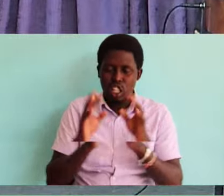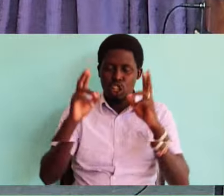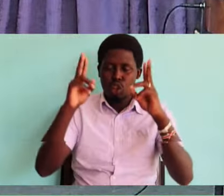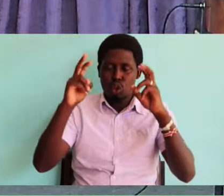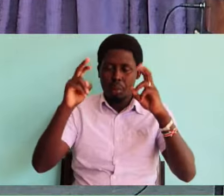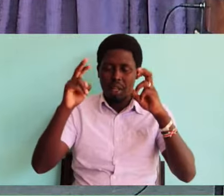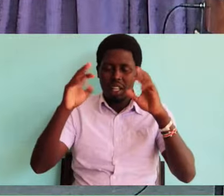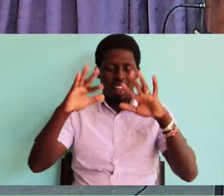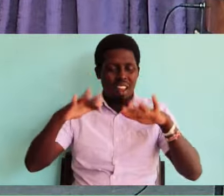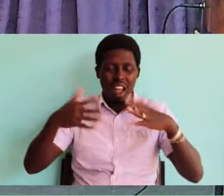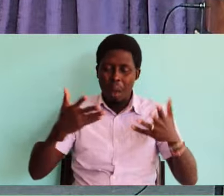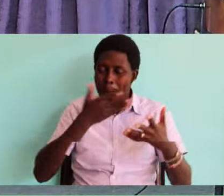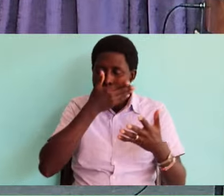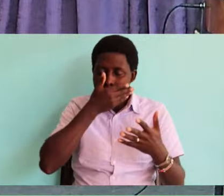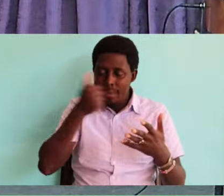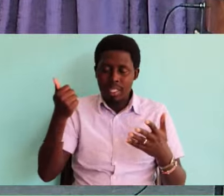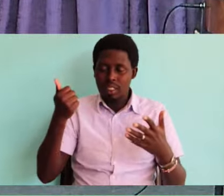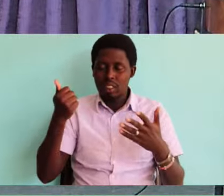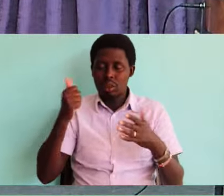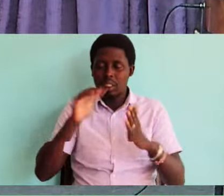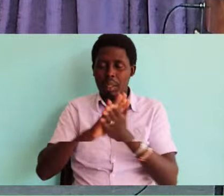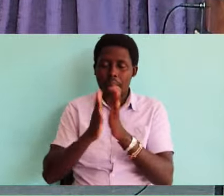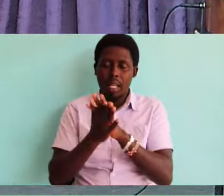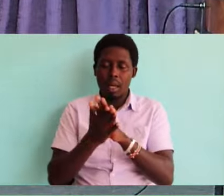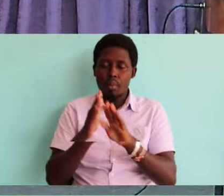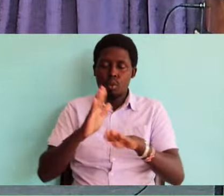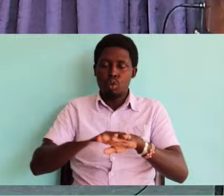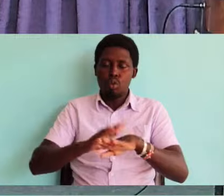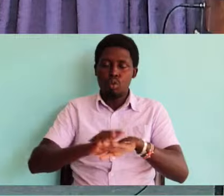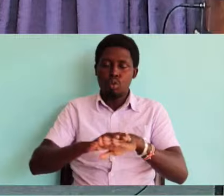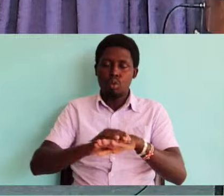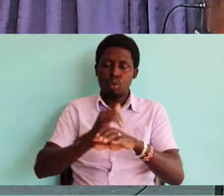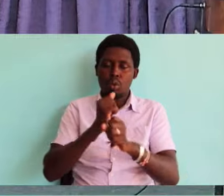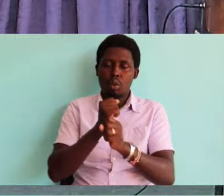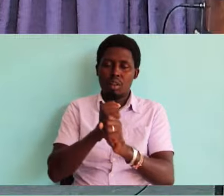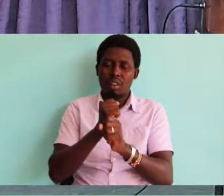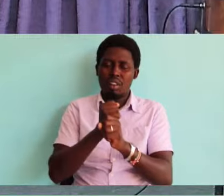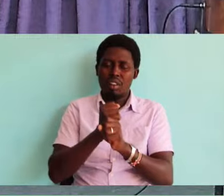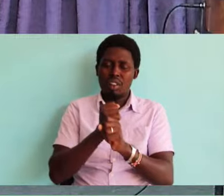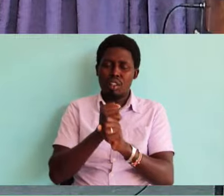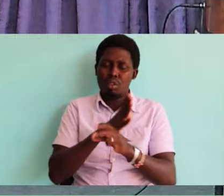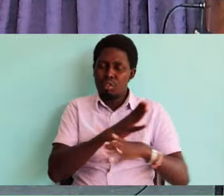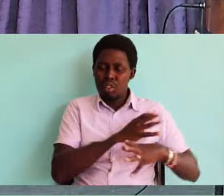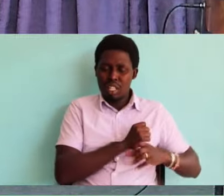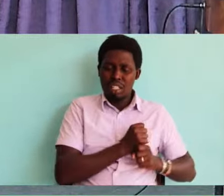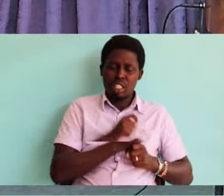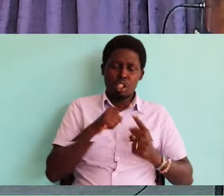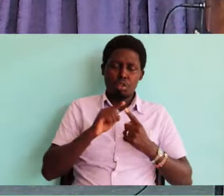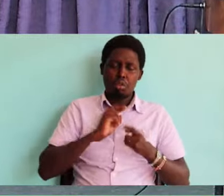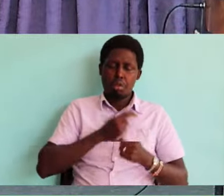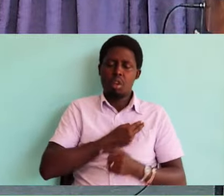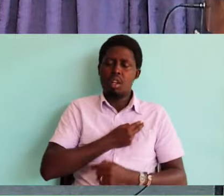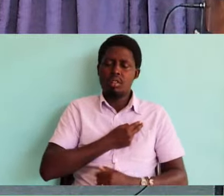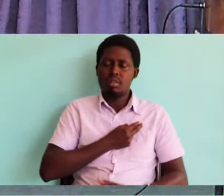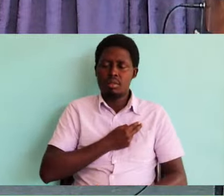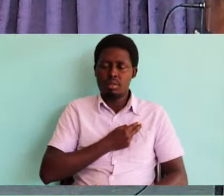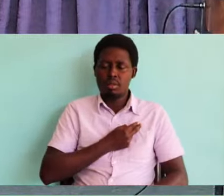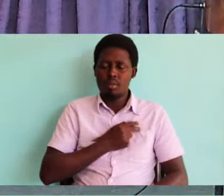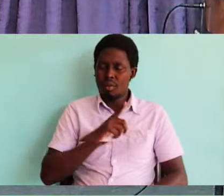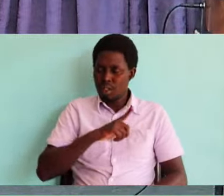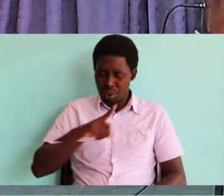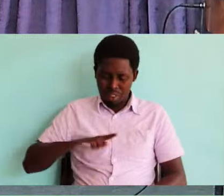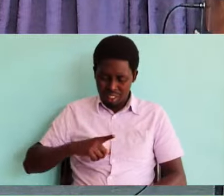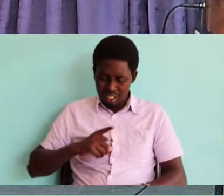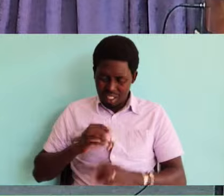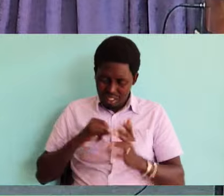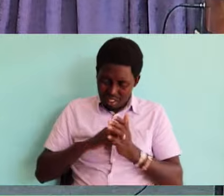how we can be good stewards of that which you have entrusted to us. And Lord, it is our prayer that